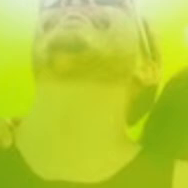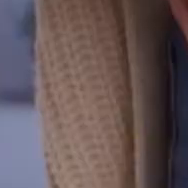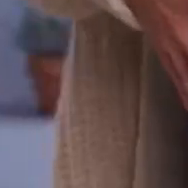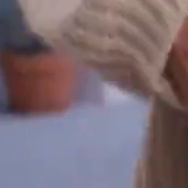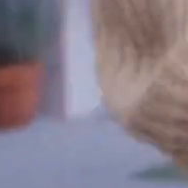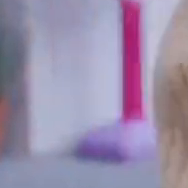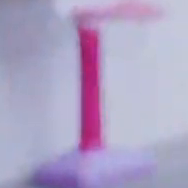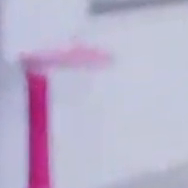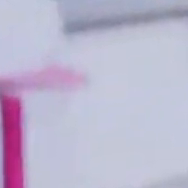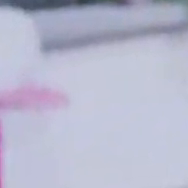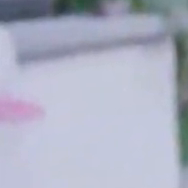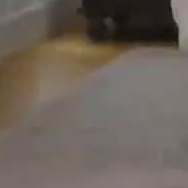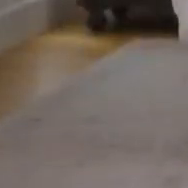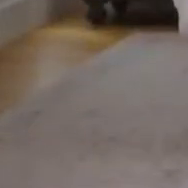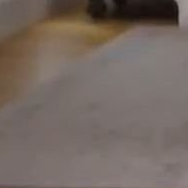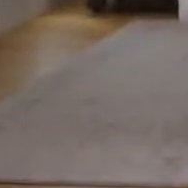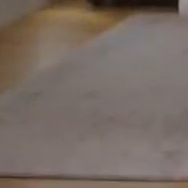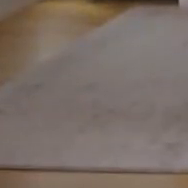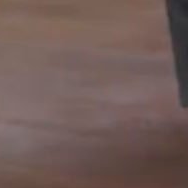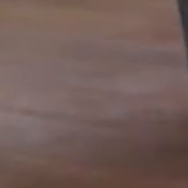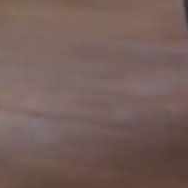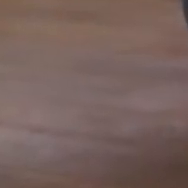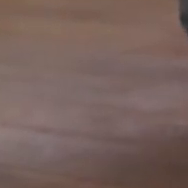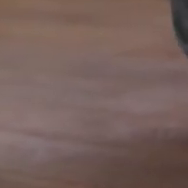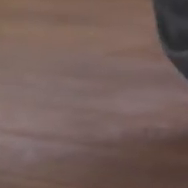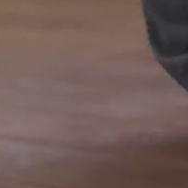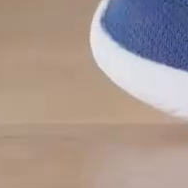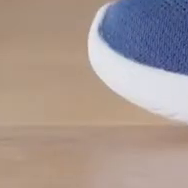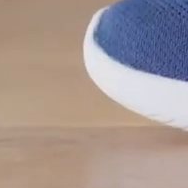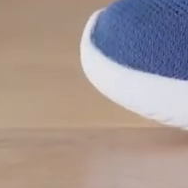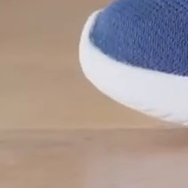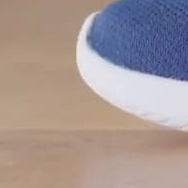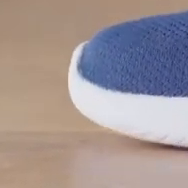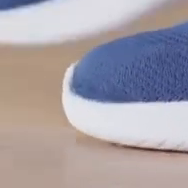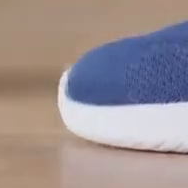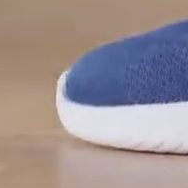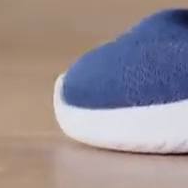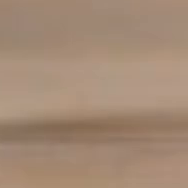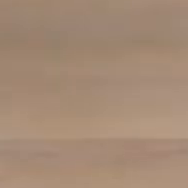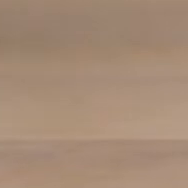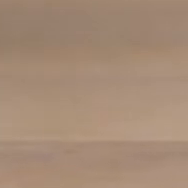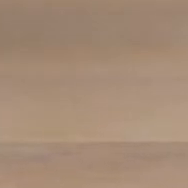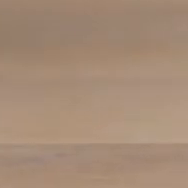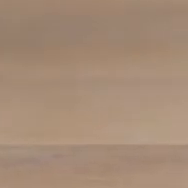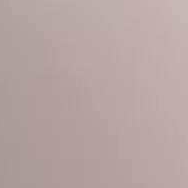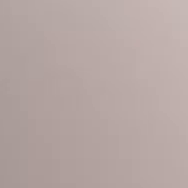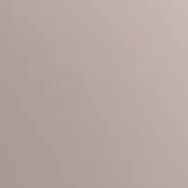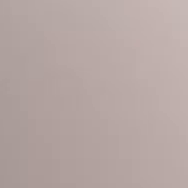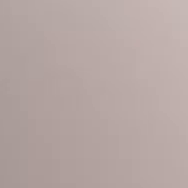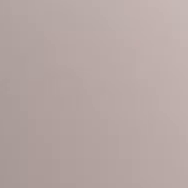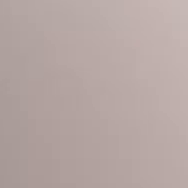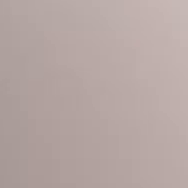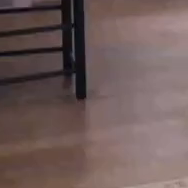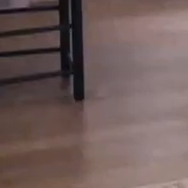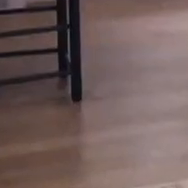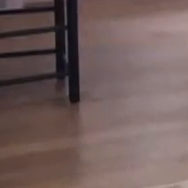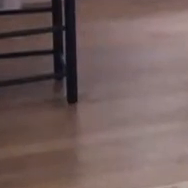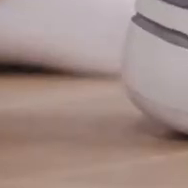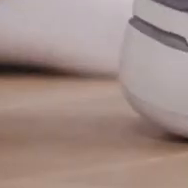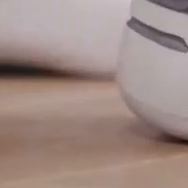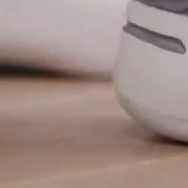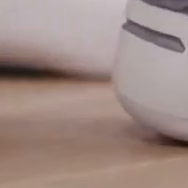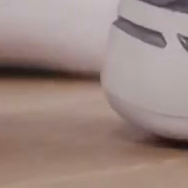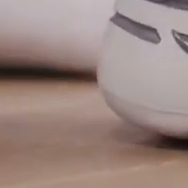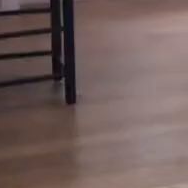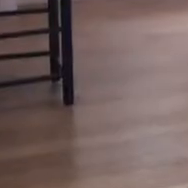Bending down to the ground to put on your shoes is kind of a pain. Until now. Introducing new Skechers Slip-Ins. Hands-free technology for your footwear. Just step in